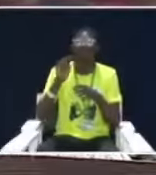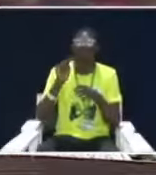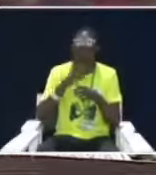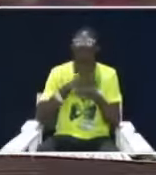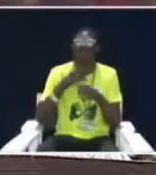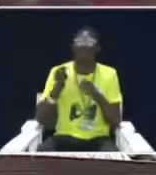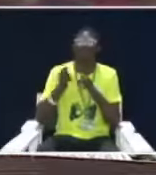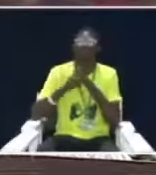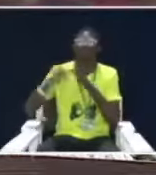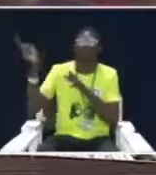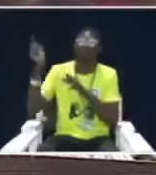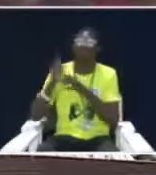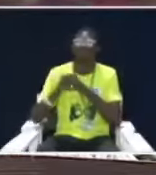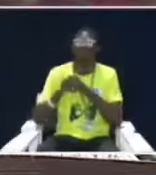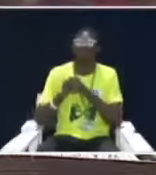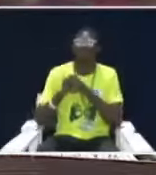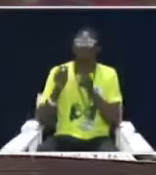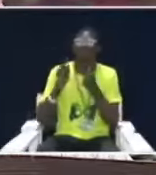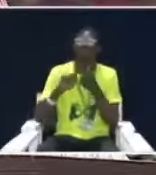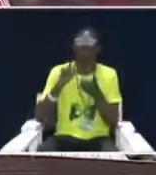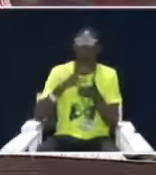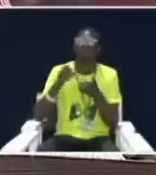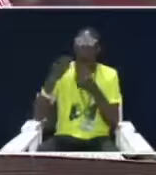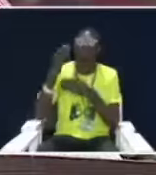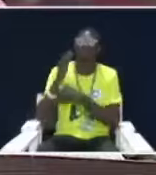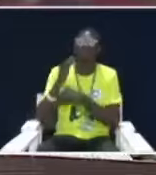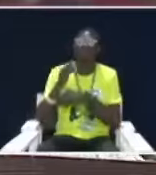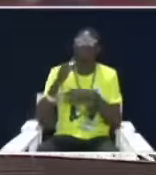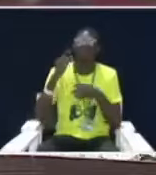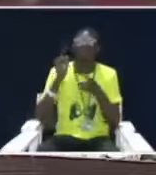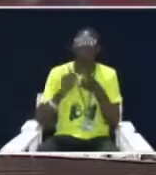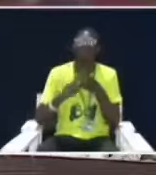zoomed off. To the glory of God, she was